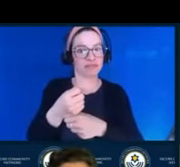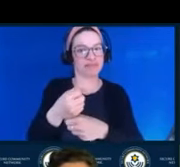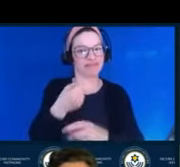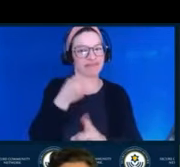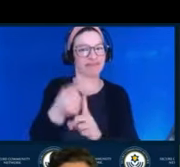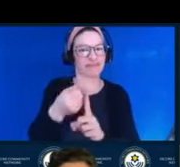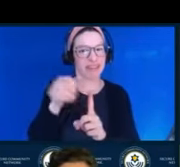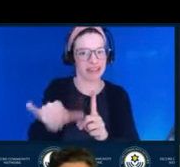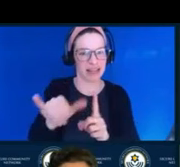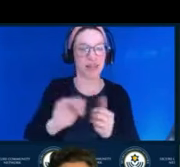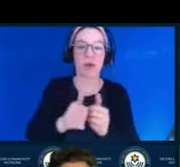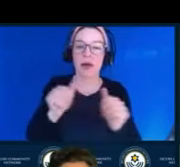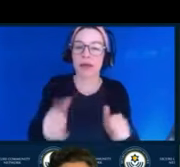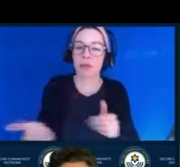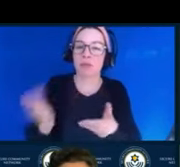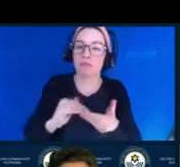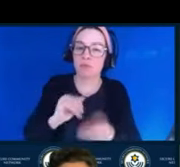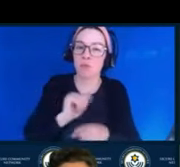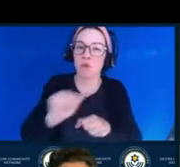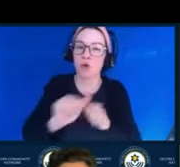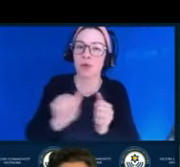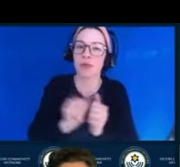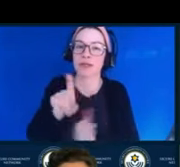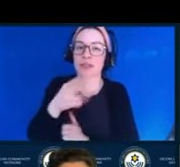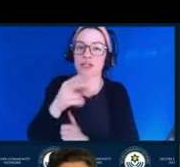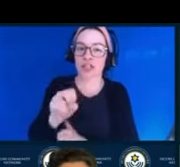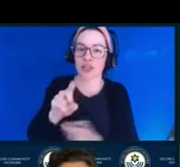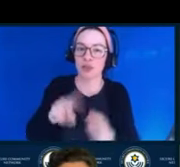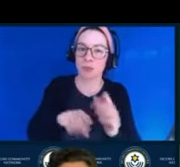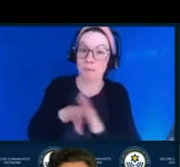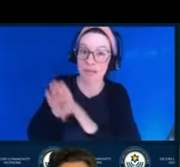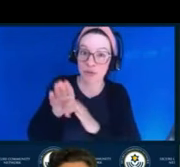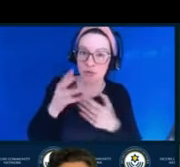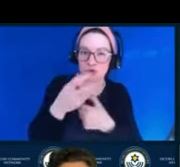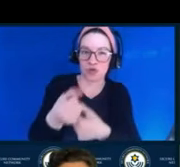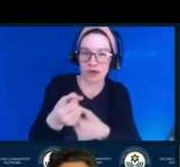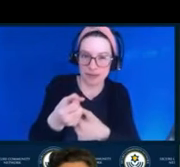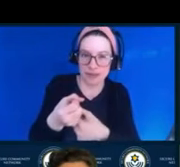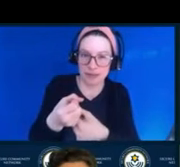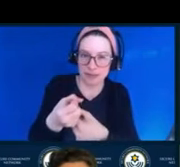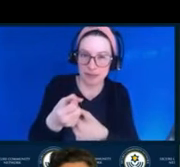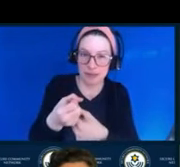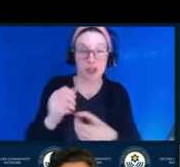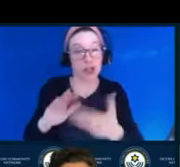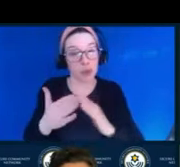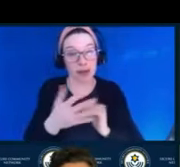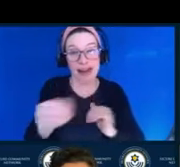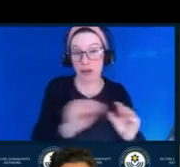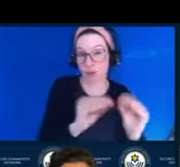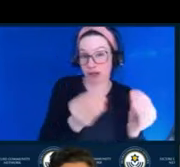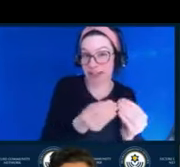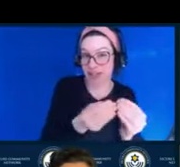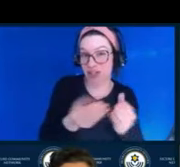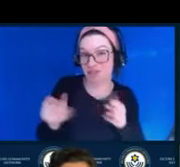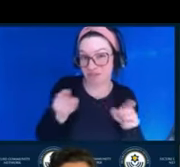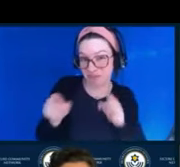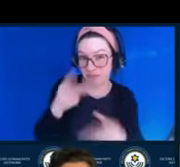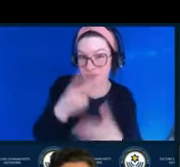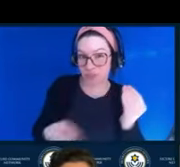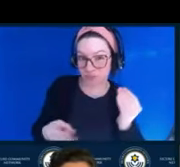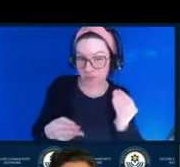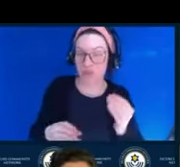DHS to build trust, both from a community standpoint, as well as an organizational standpoint? I think part of that stemming from and the presentation